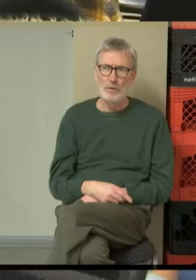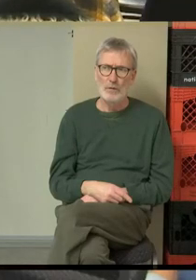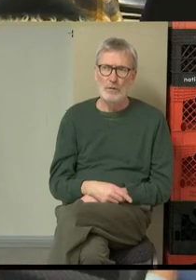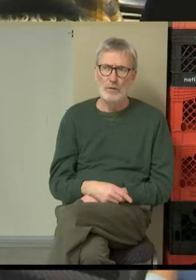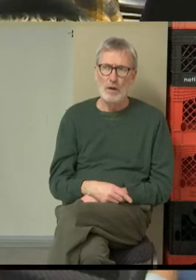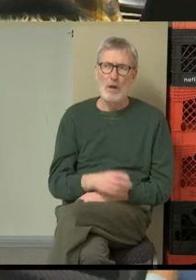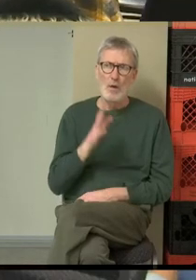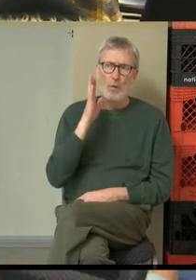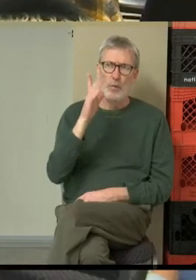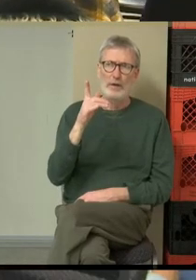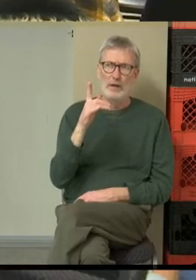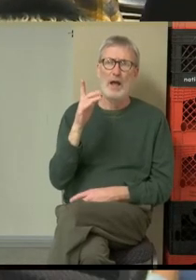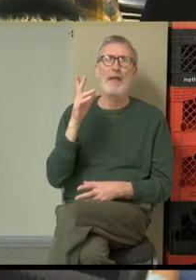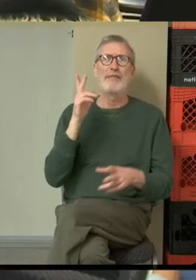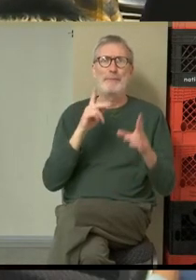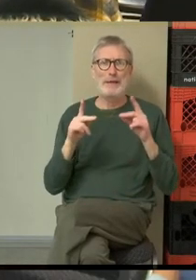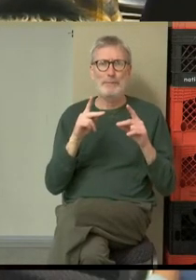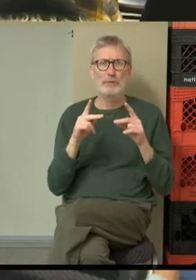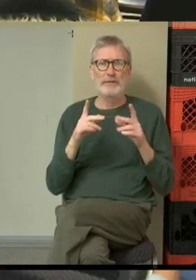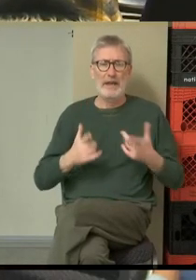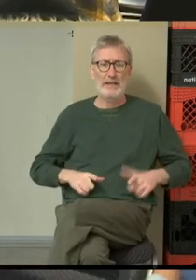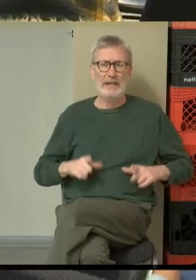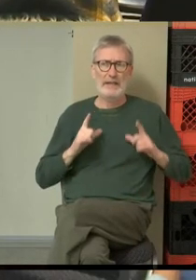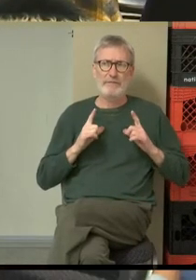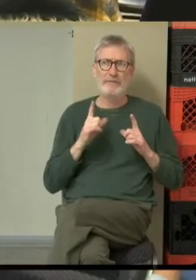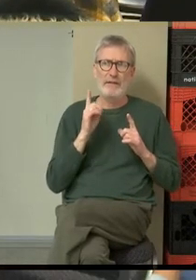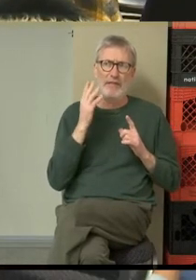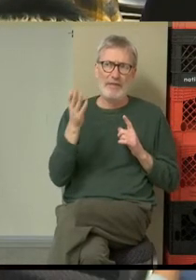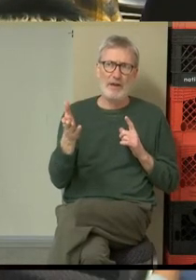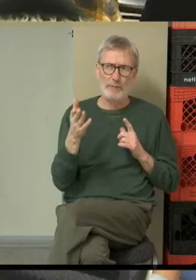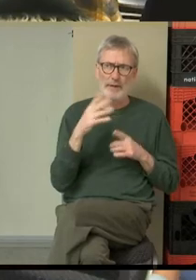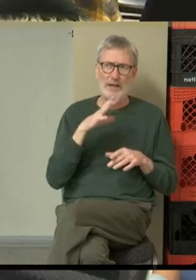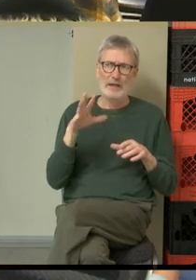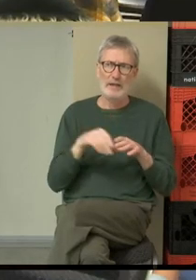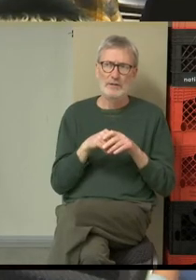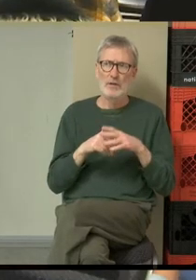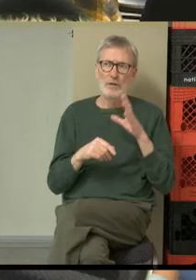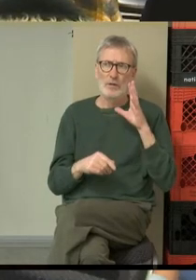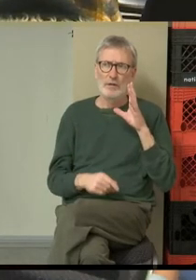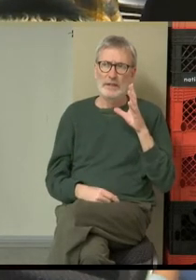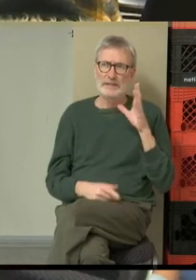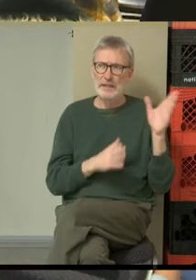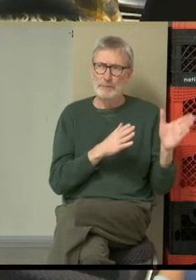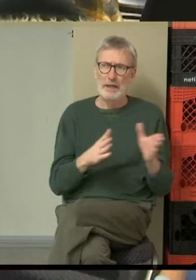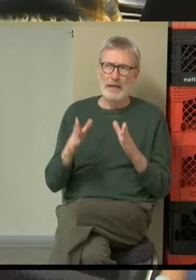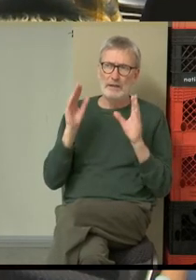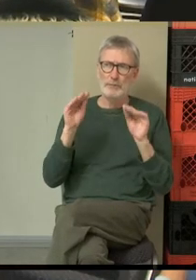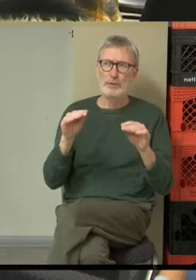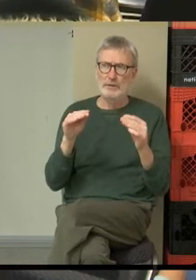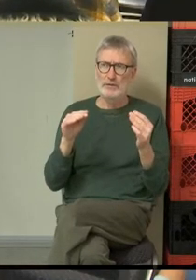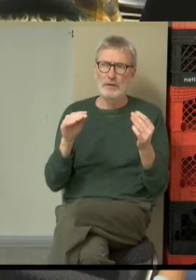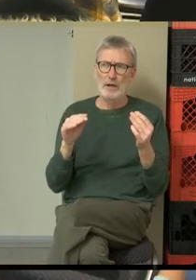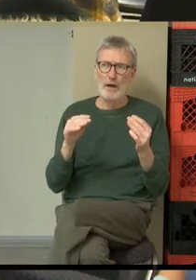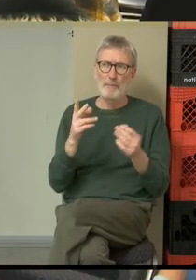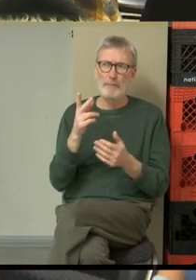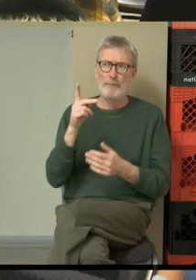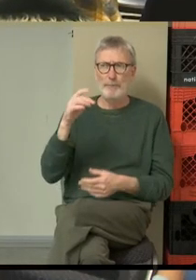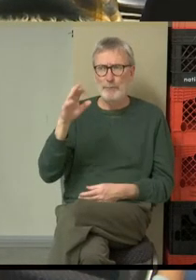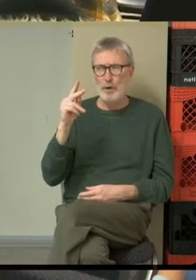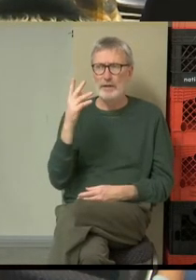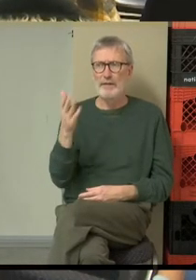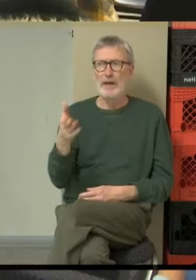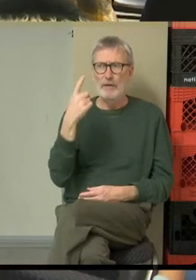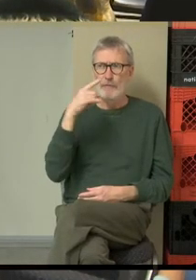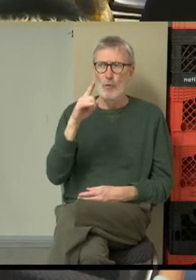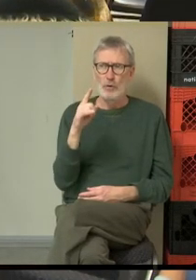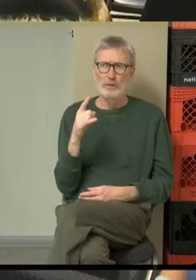community engagement, or is this just like a plan to put a park here for aesthetic purposes, or